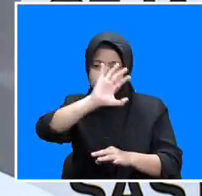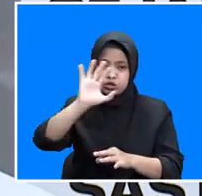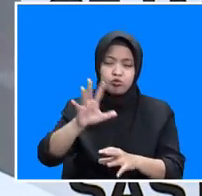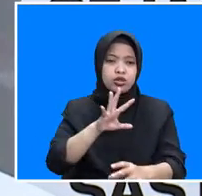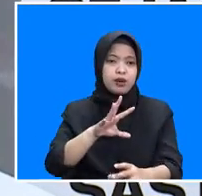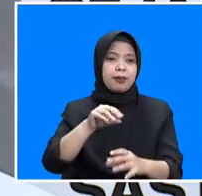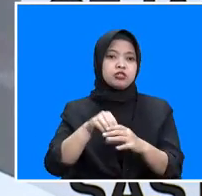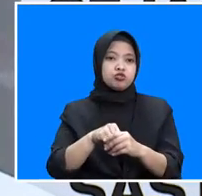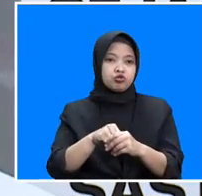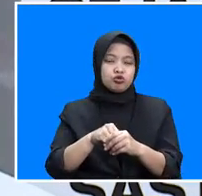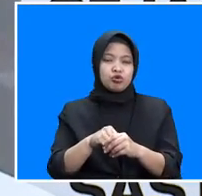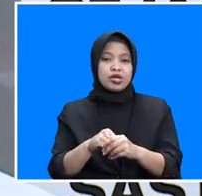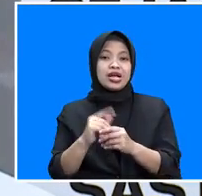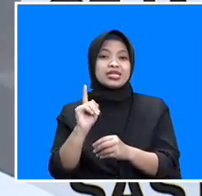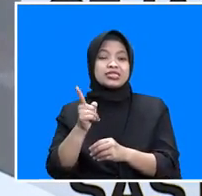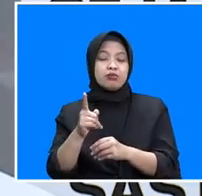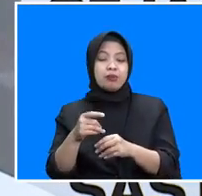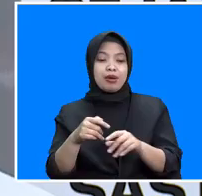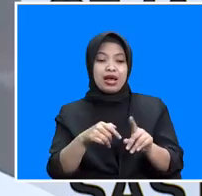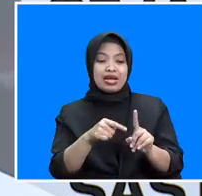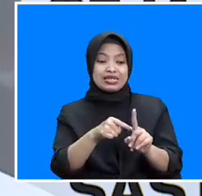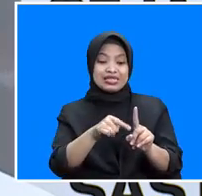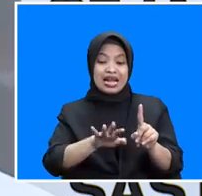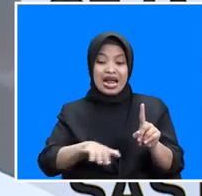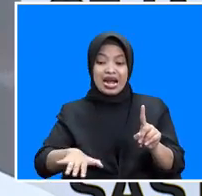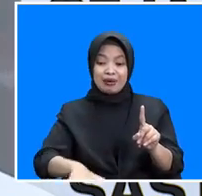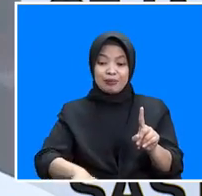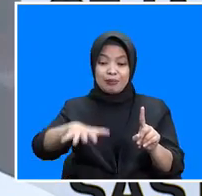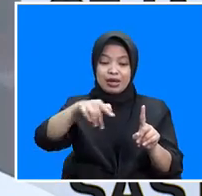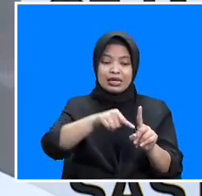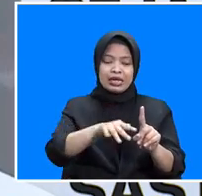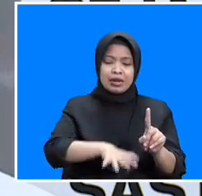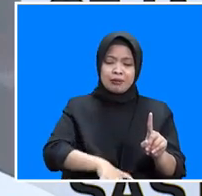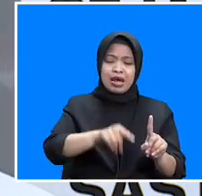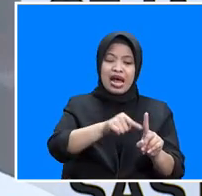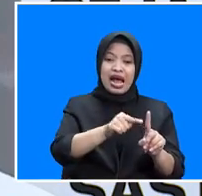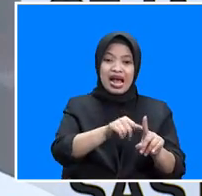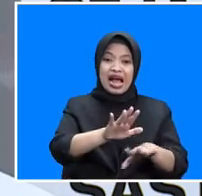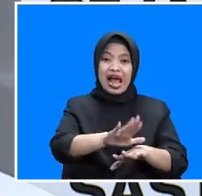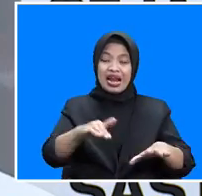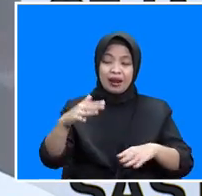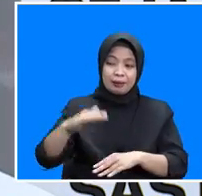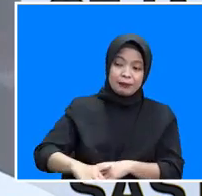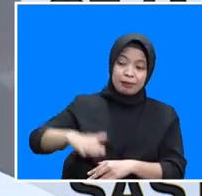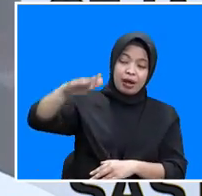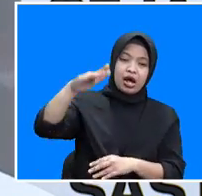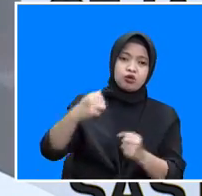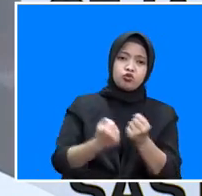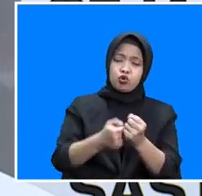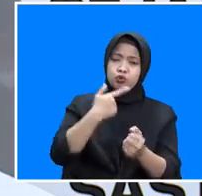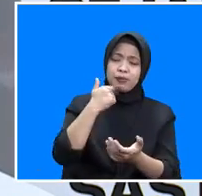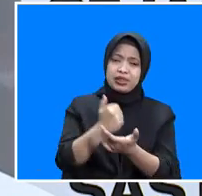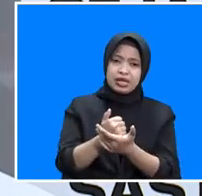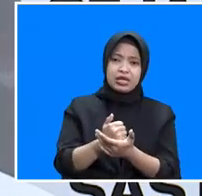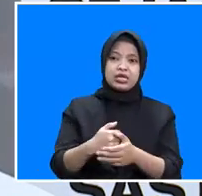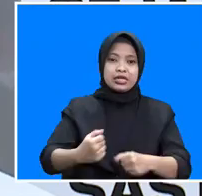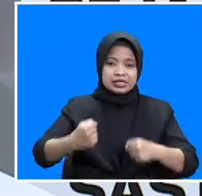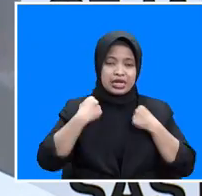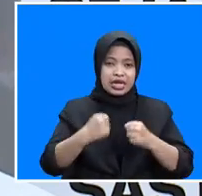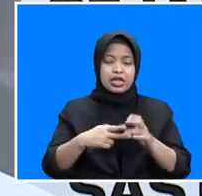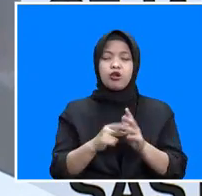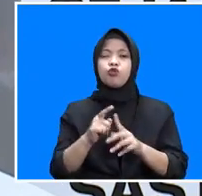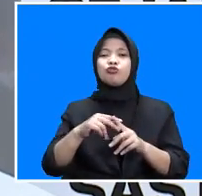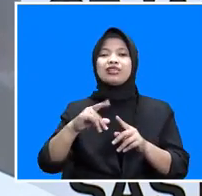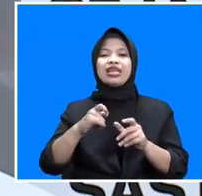a child really, you know, needs support with. So it's things like health, it's nutrition, it's protection,